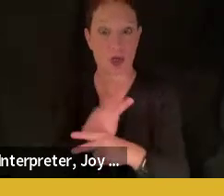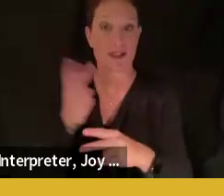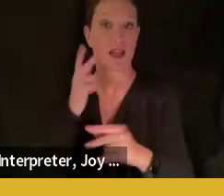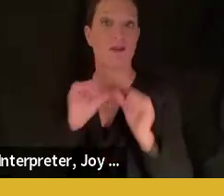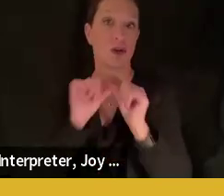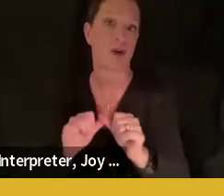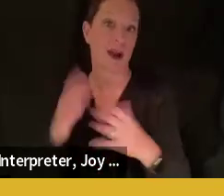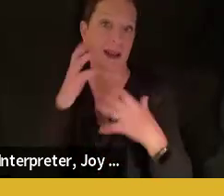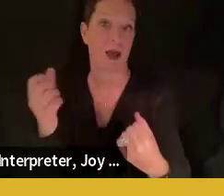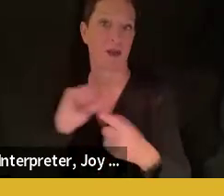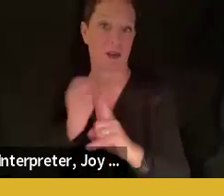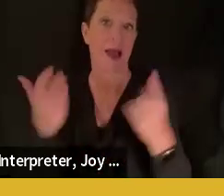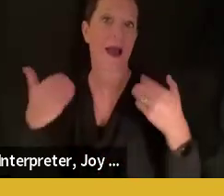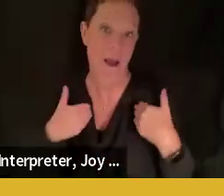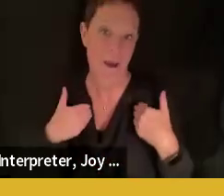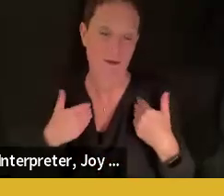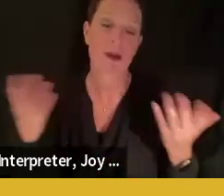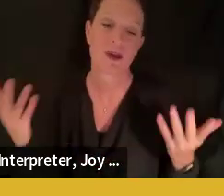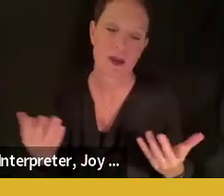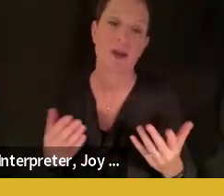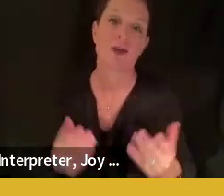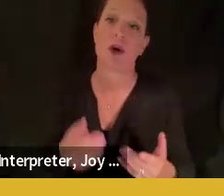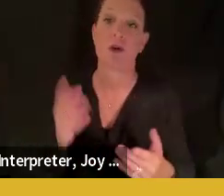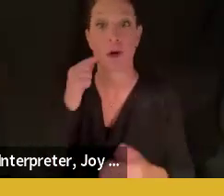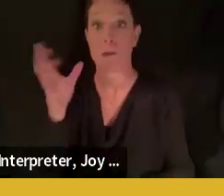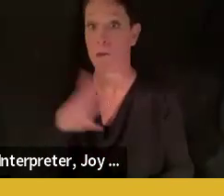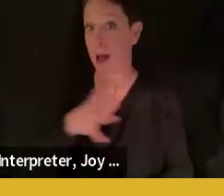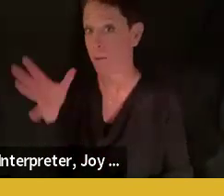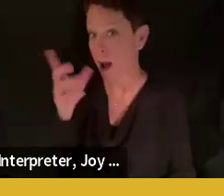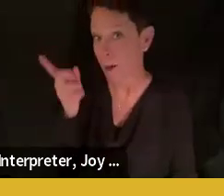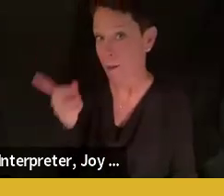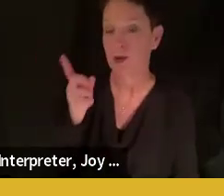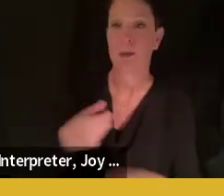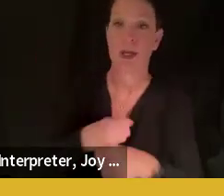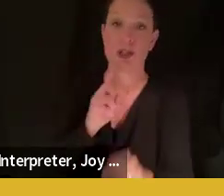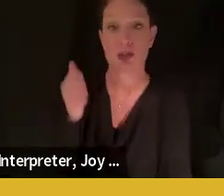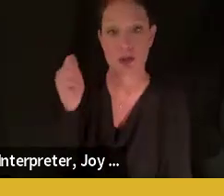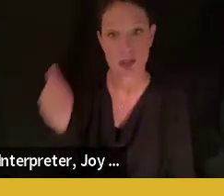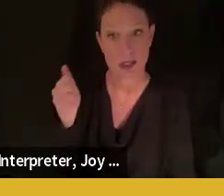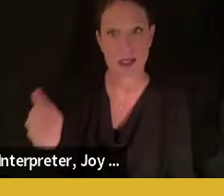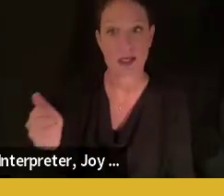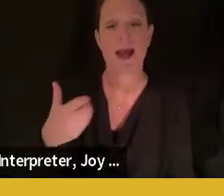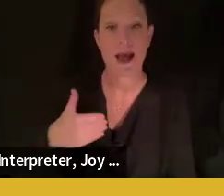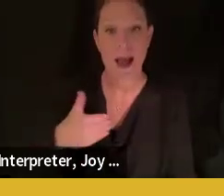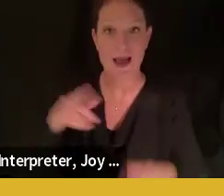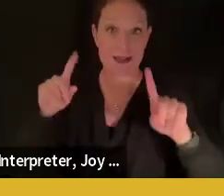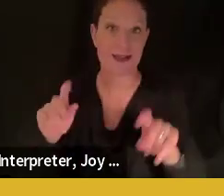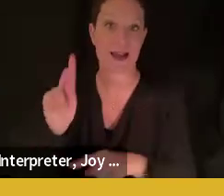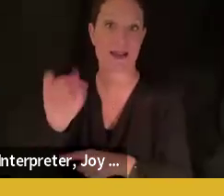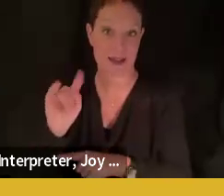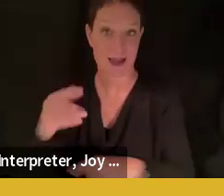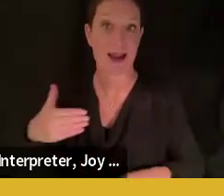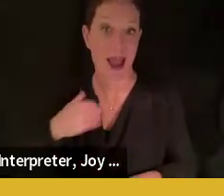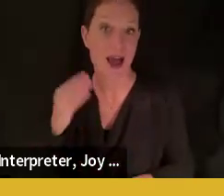is higher. So, for someone like my mom, she wants to make sure she has that testing kit at